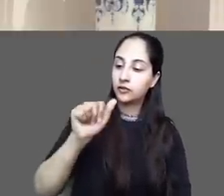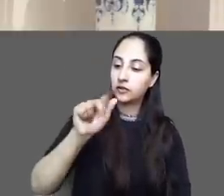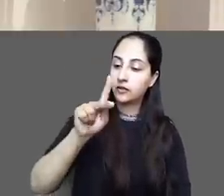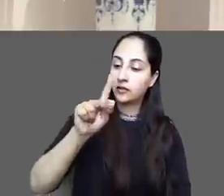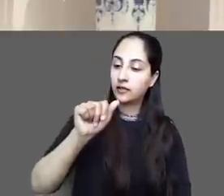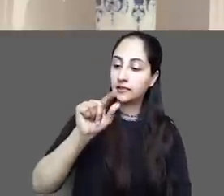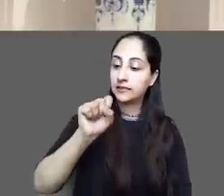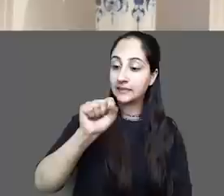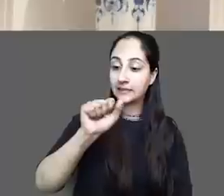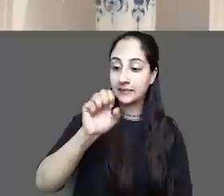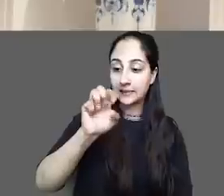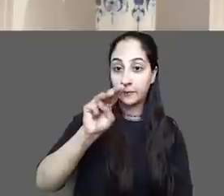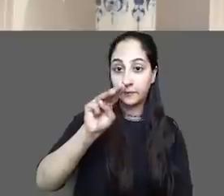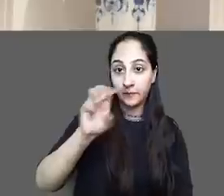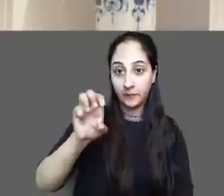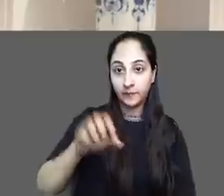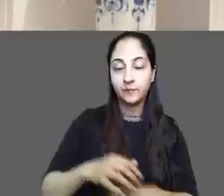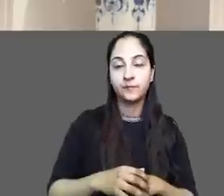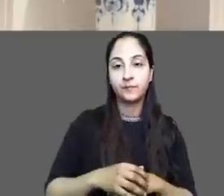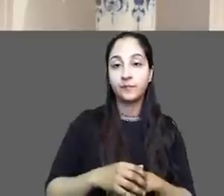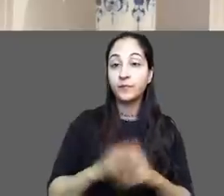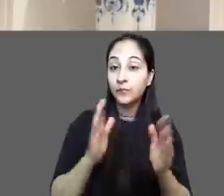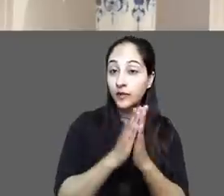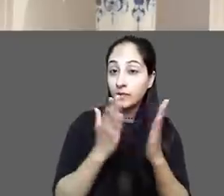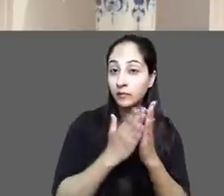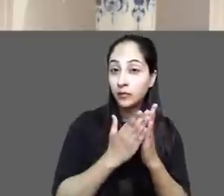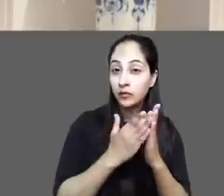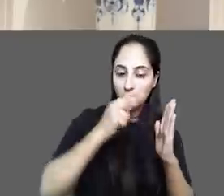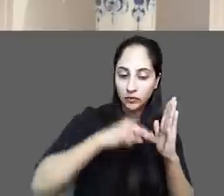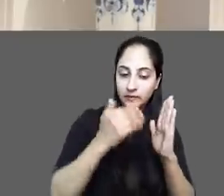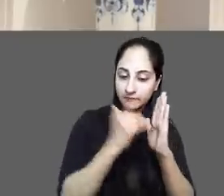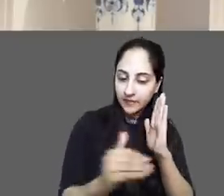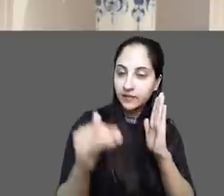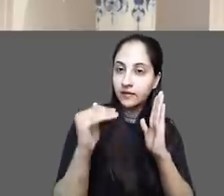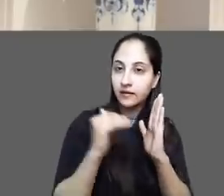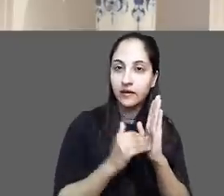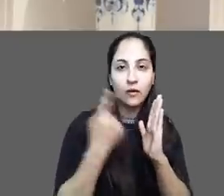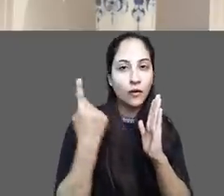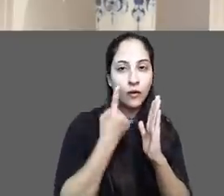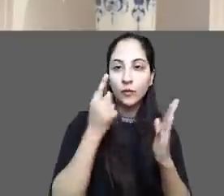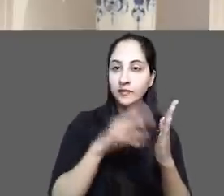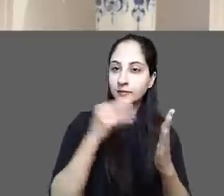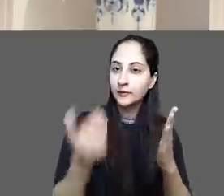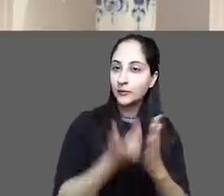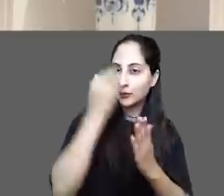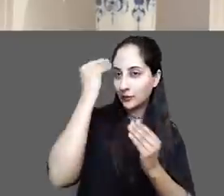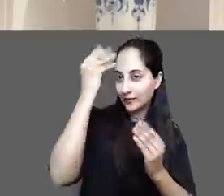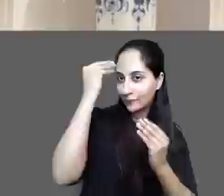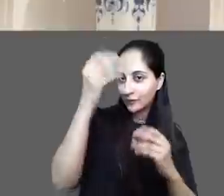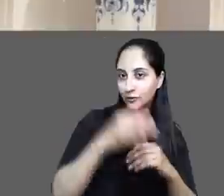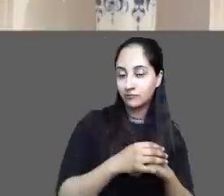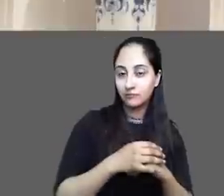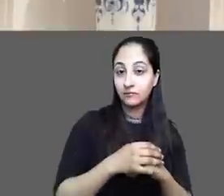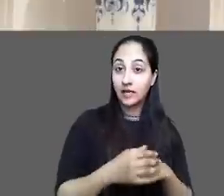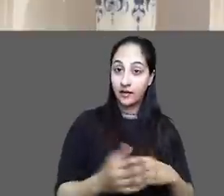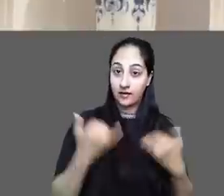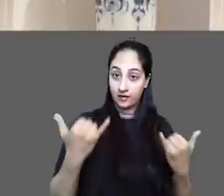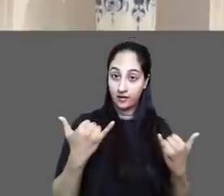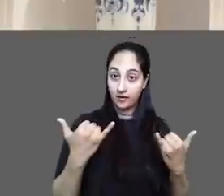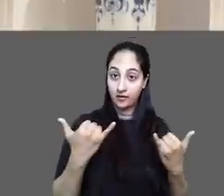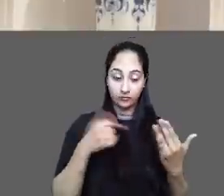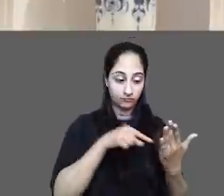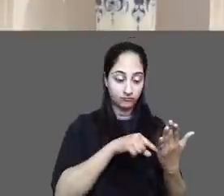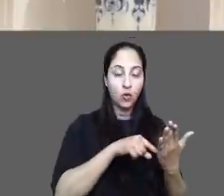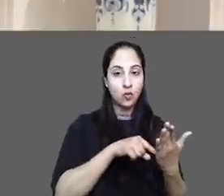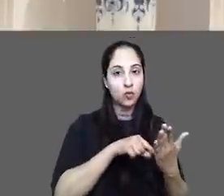And every time I read it, I derive so much more from it, and it really kind of helps put you